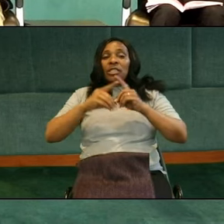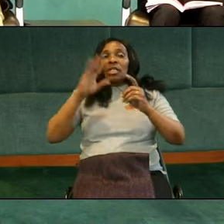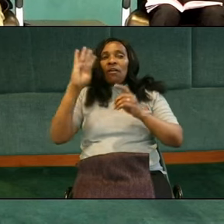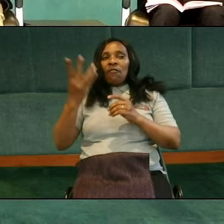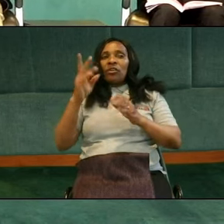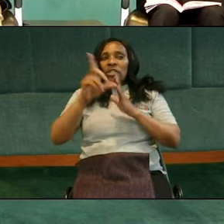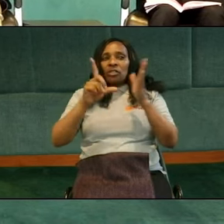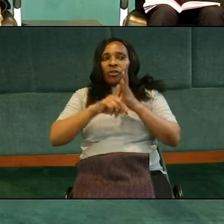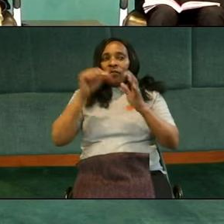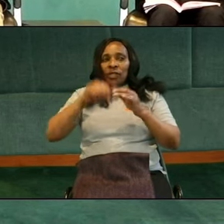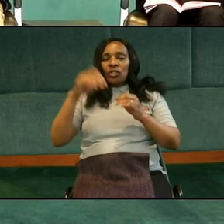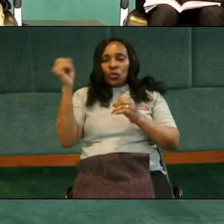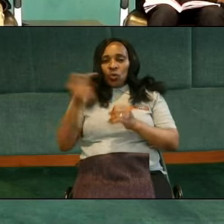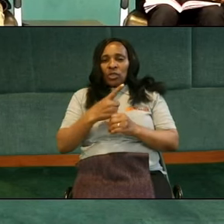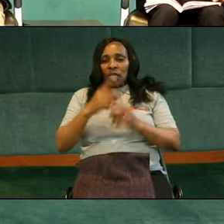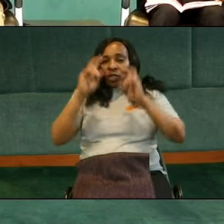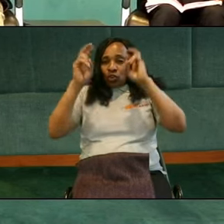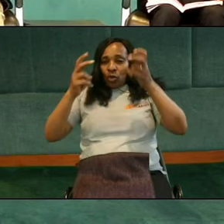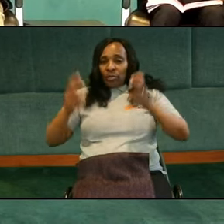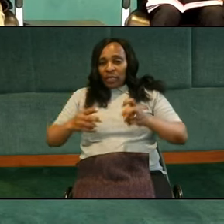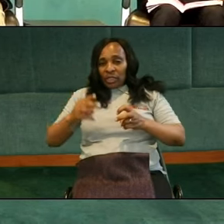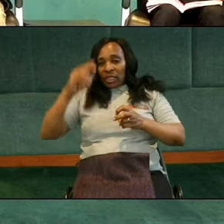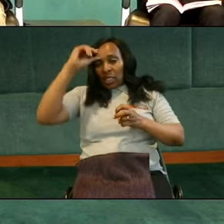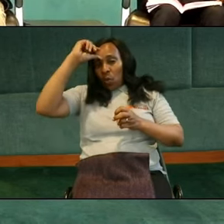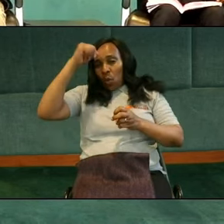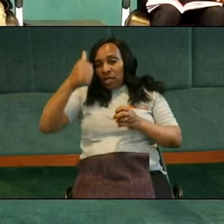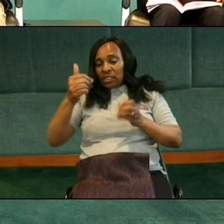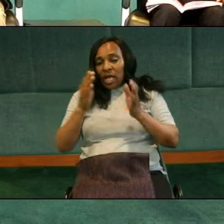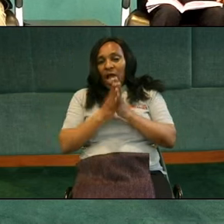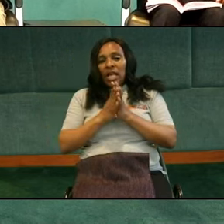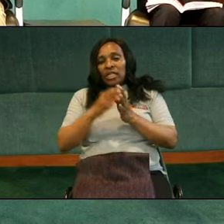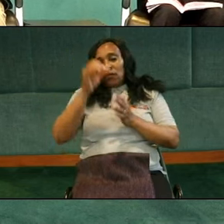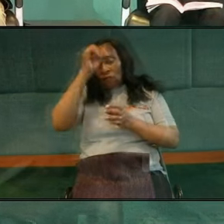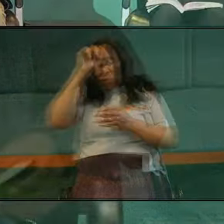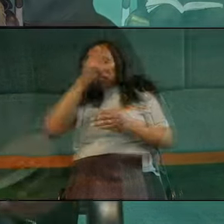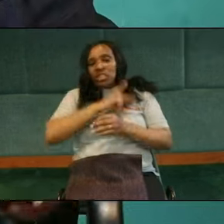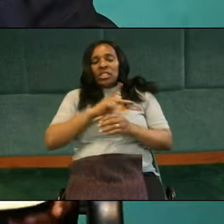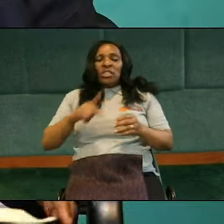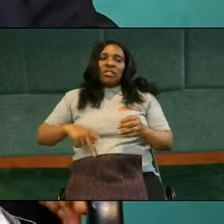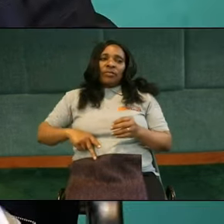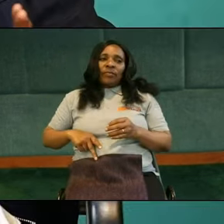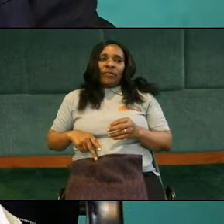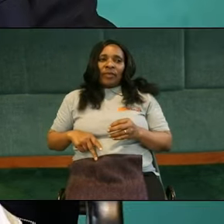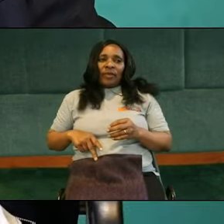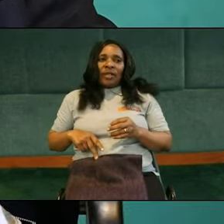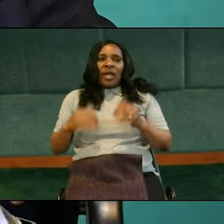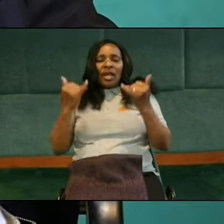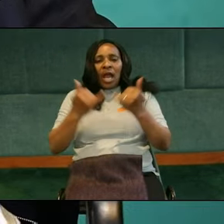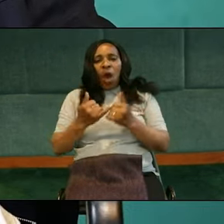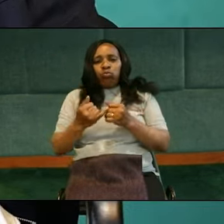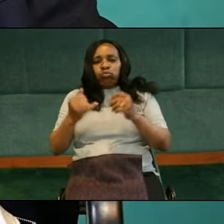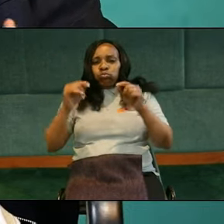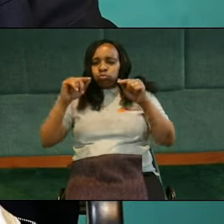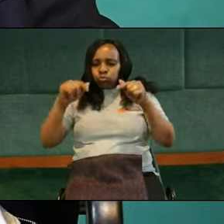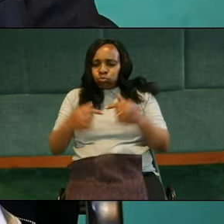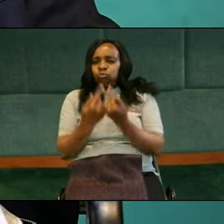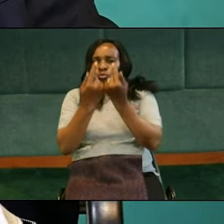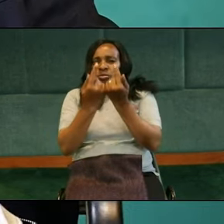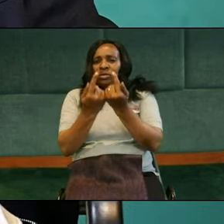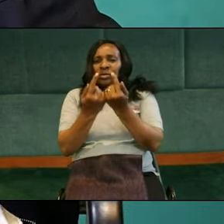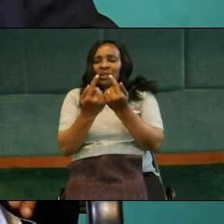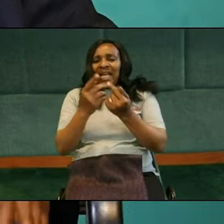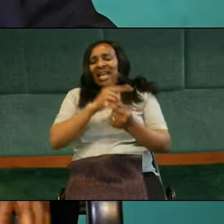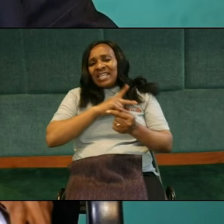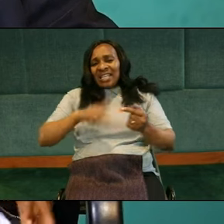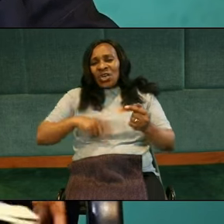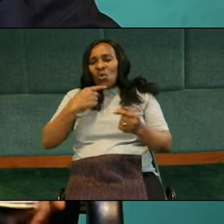quarter, which is titled The Wise and Foolish King. It's a bit contradictory to talk about a king who is